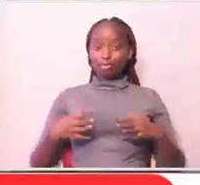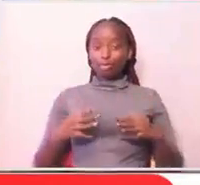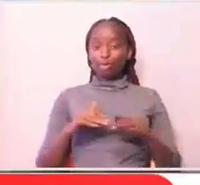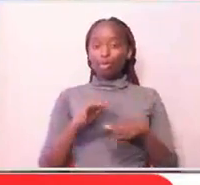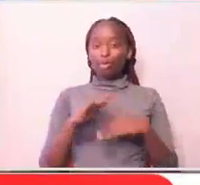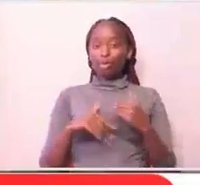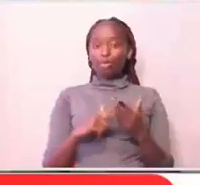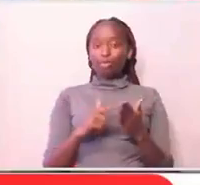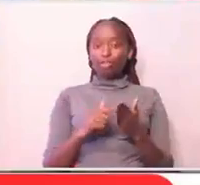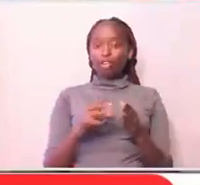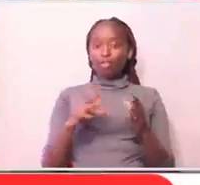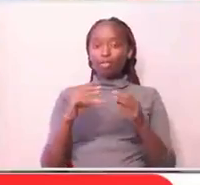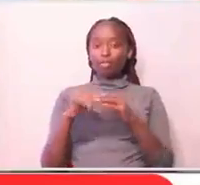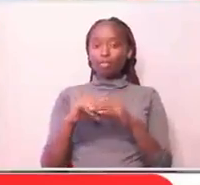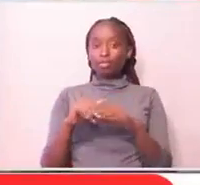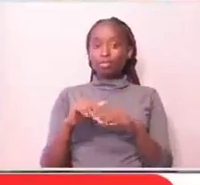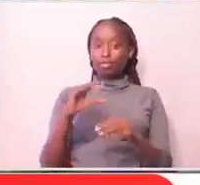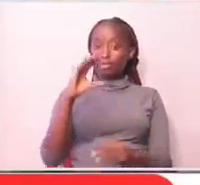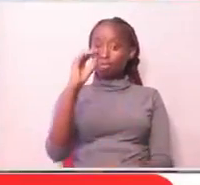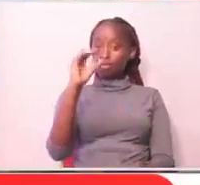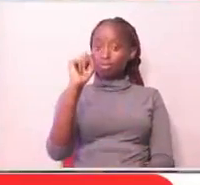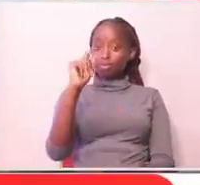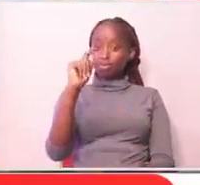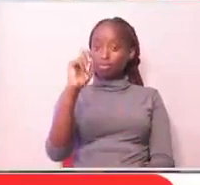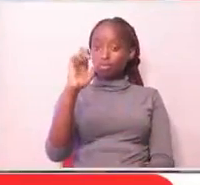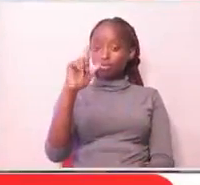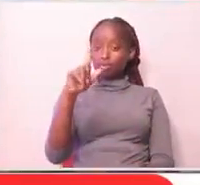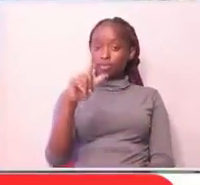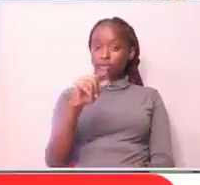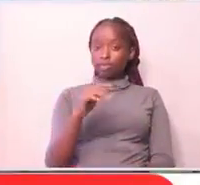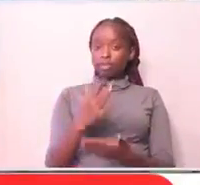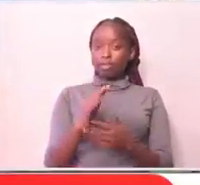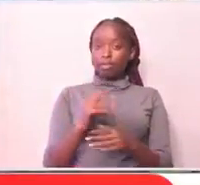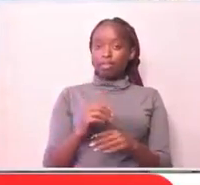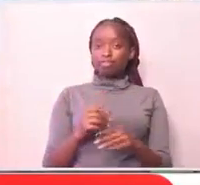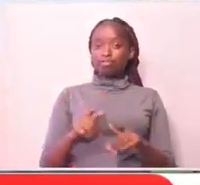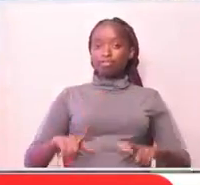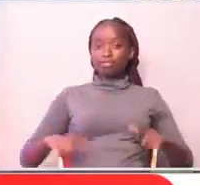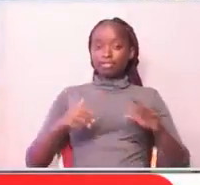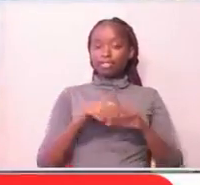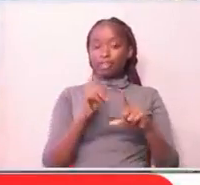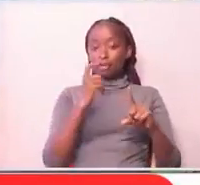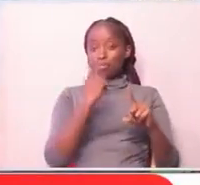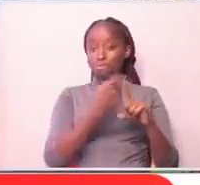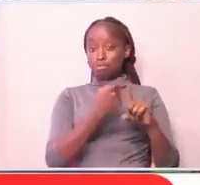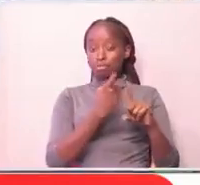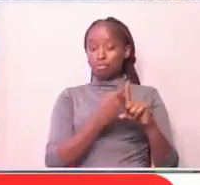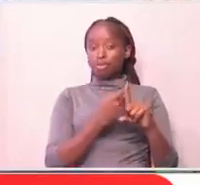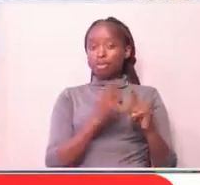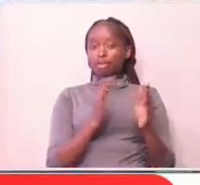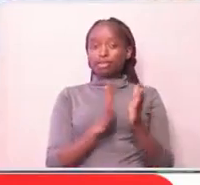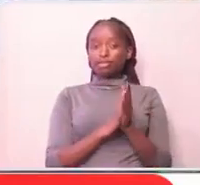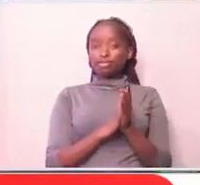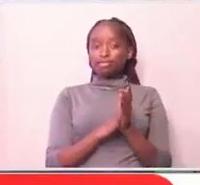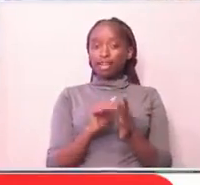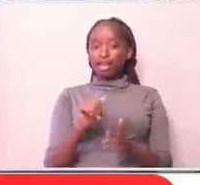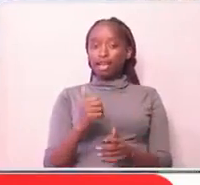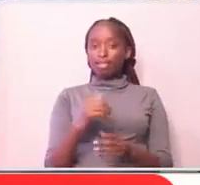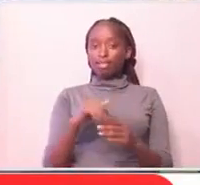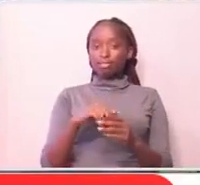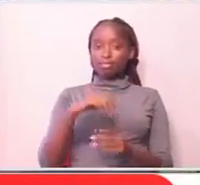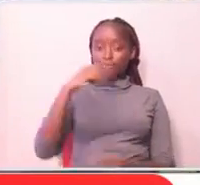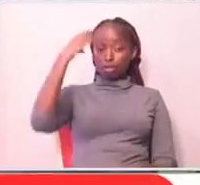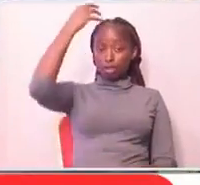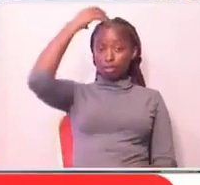the coastal strip, with the majority living in Kwale, followed by Kilifi and Mombasa. Others are found in